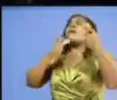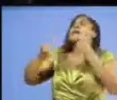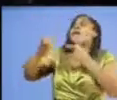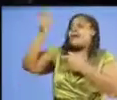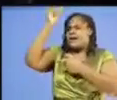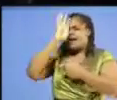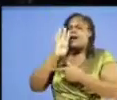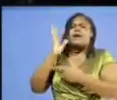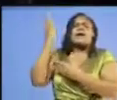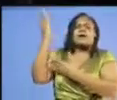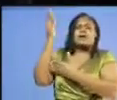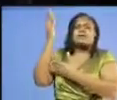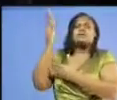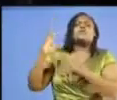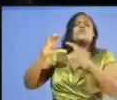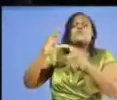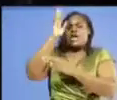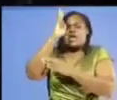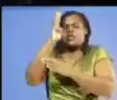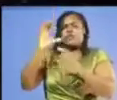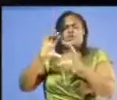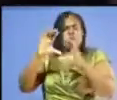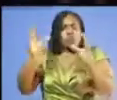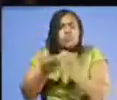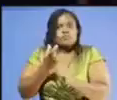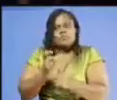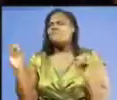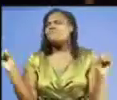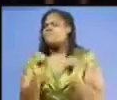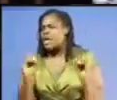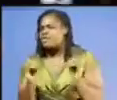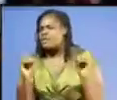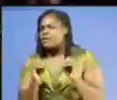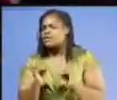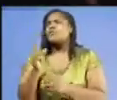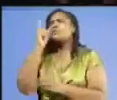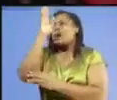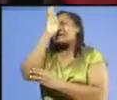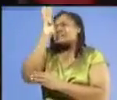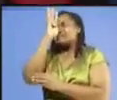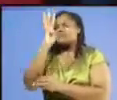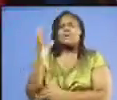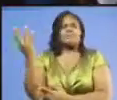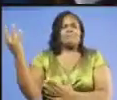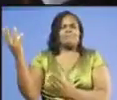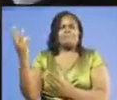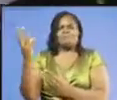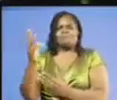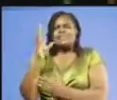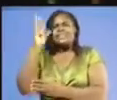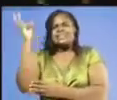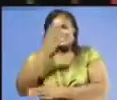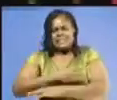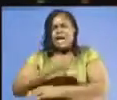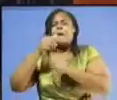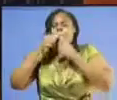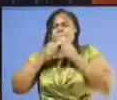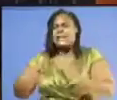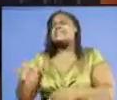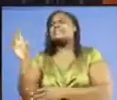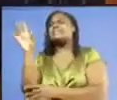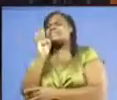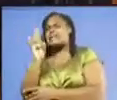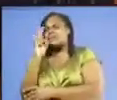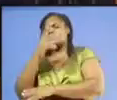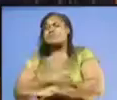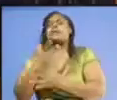one who made the world from nothing, the one who made the world in 6 days and blessed the seventh day